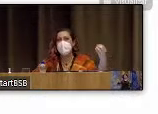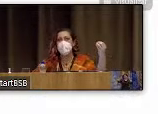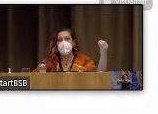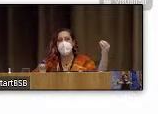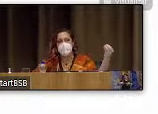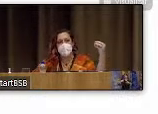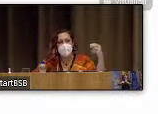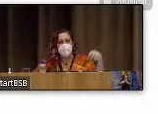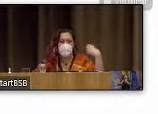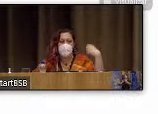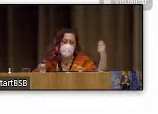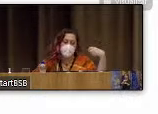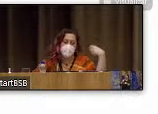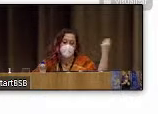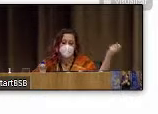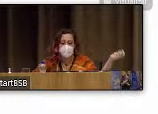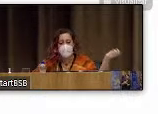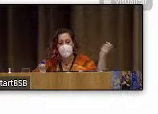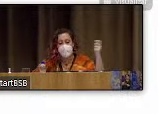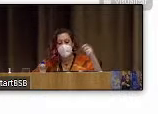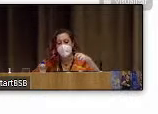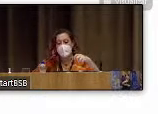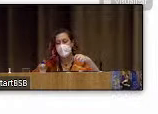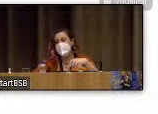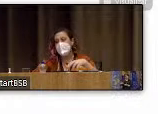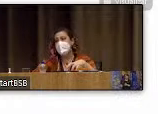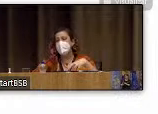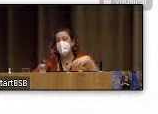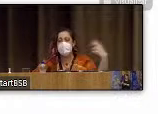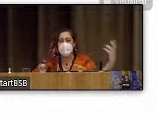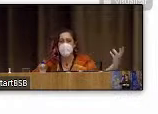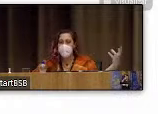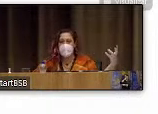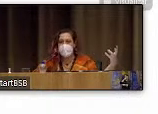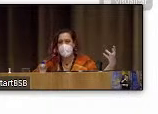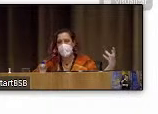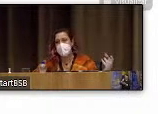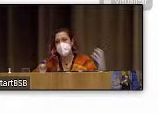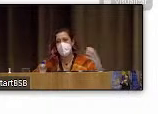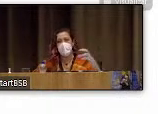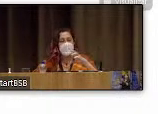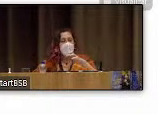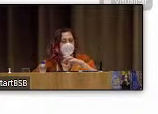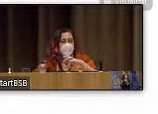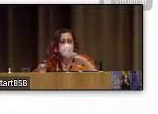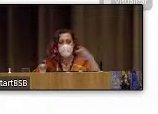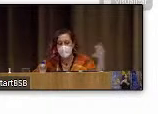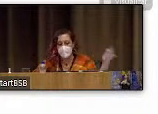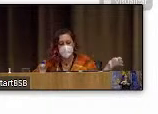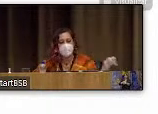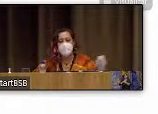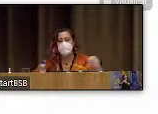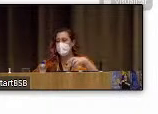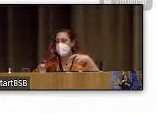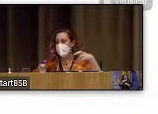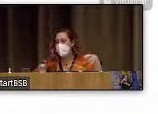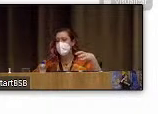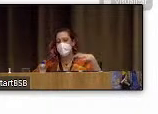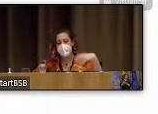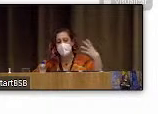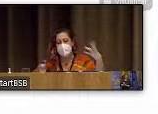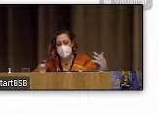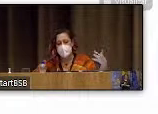very well established, but of course not just China and Italy were calm about it.